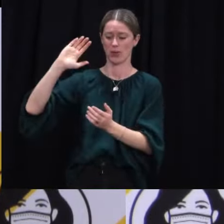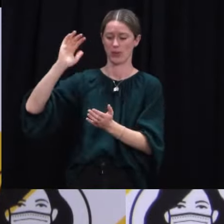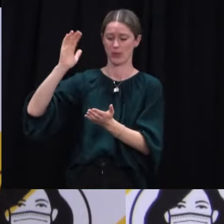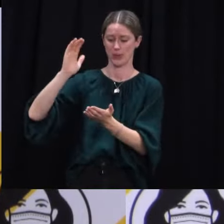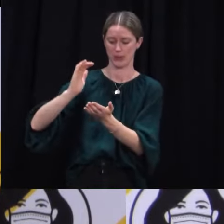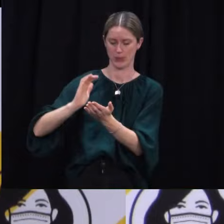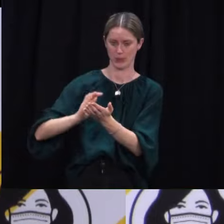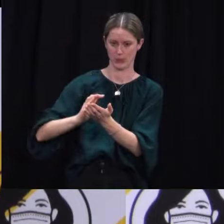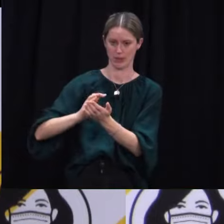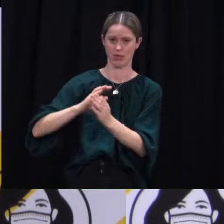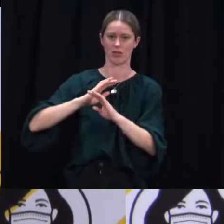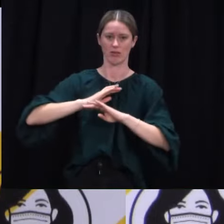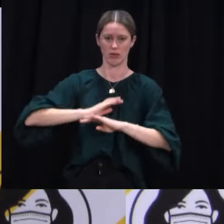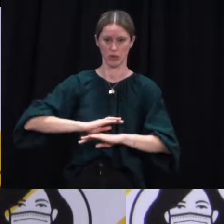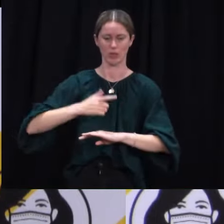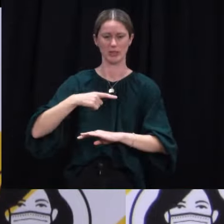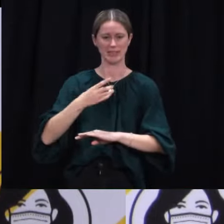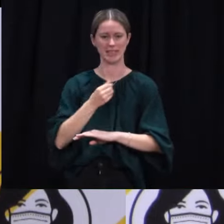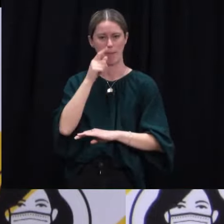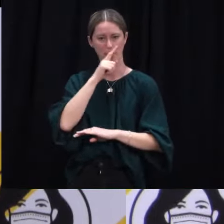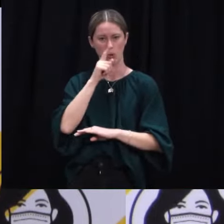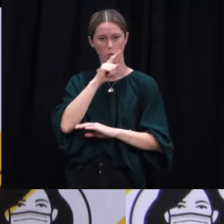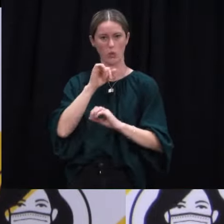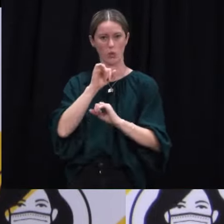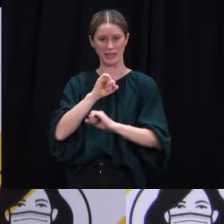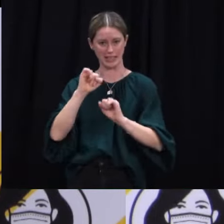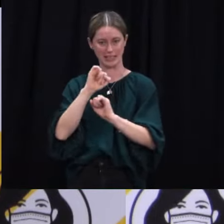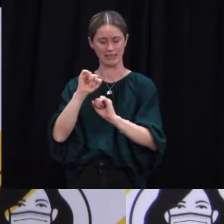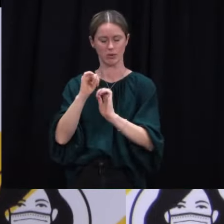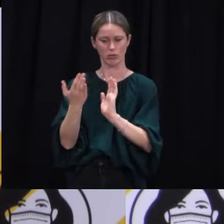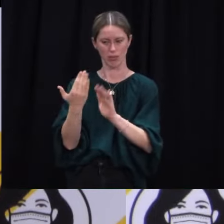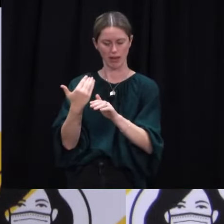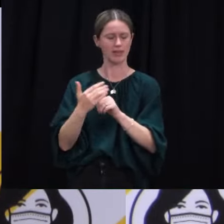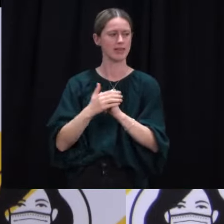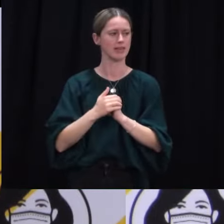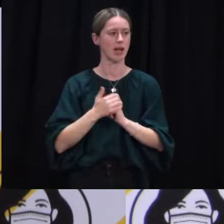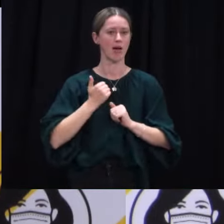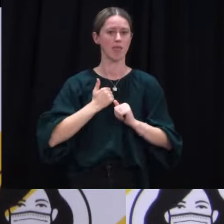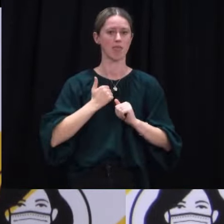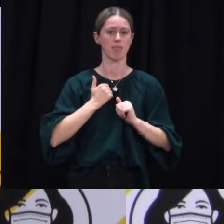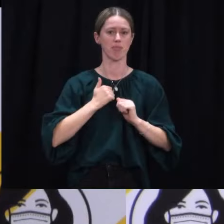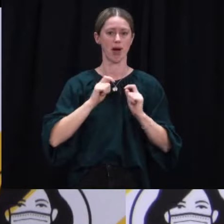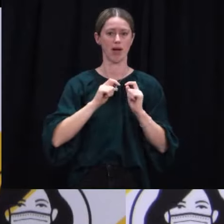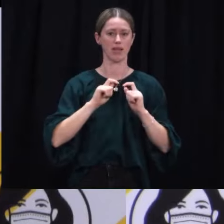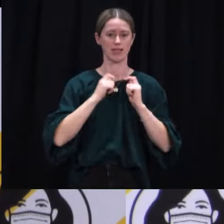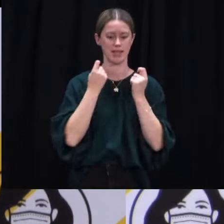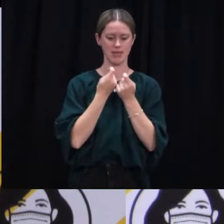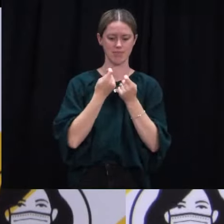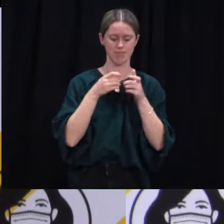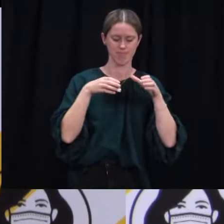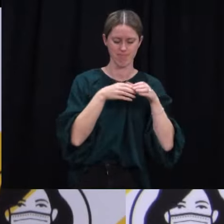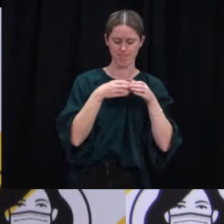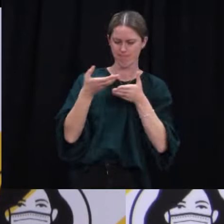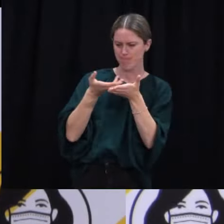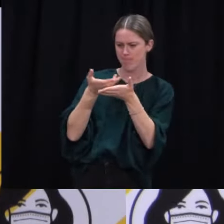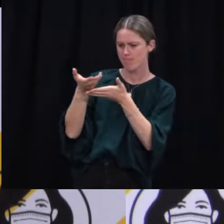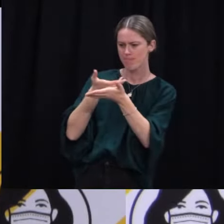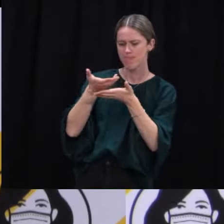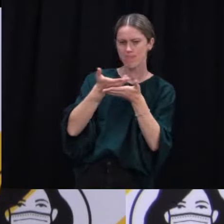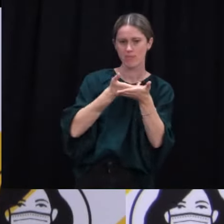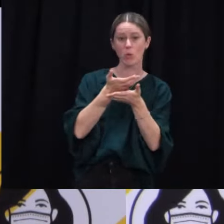backlog, particularly any that were more than 48 hours. And I can say my team is in ongoing active discussions with more than